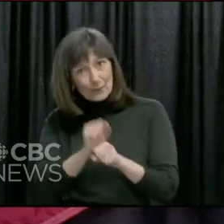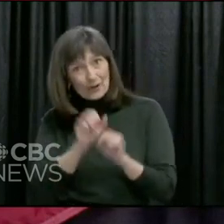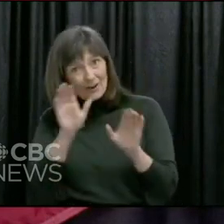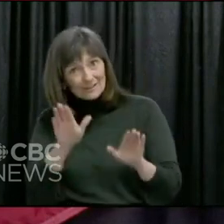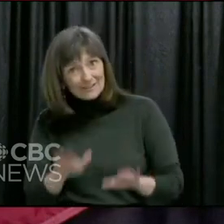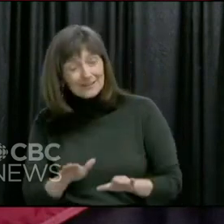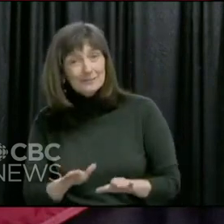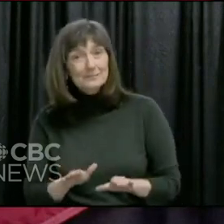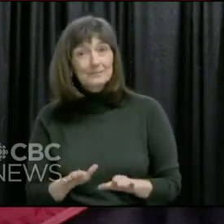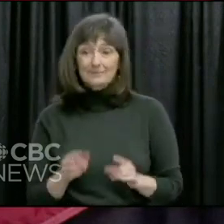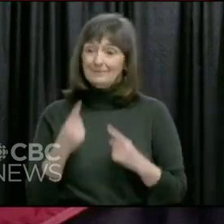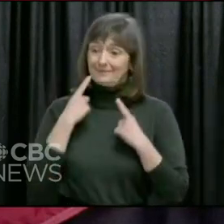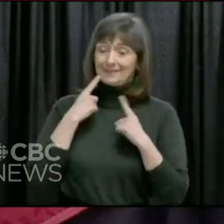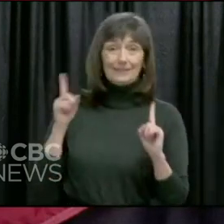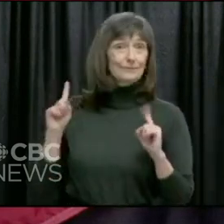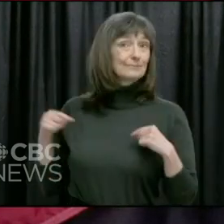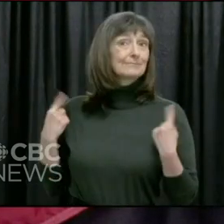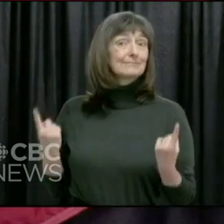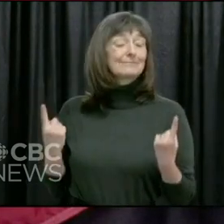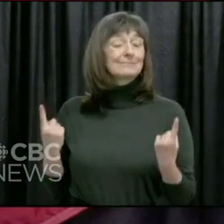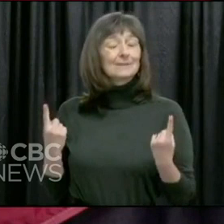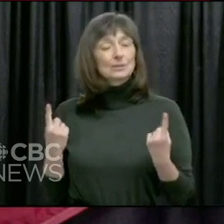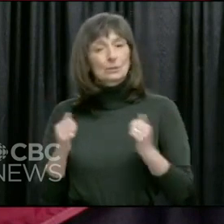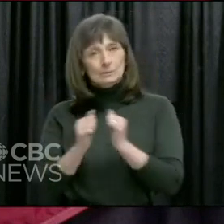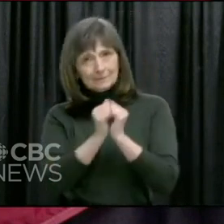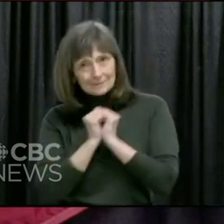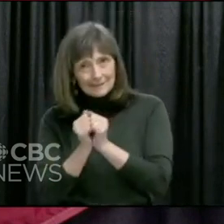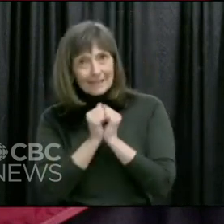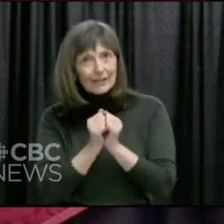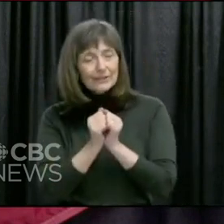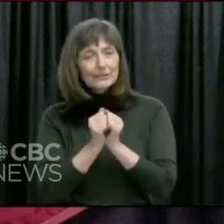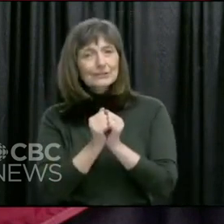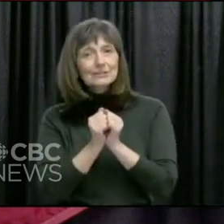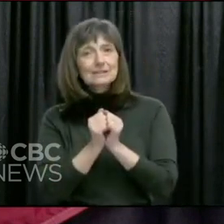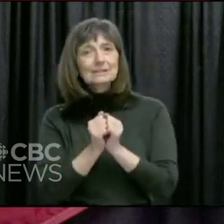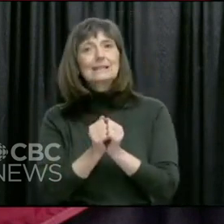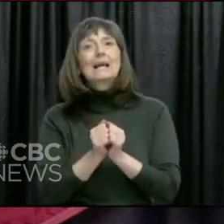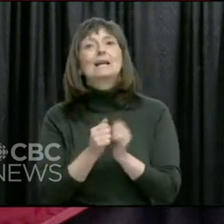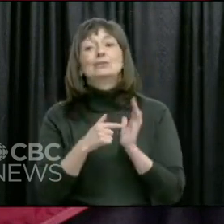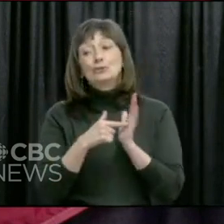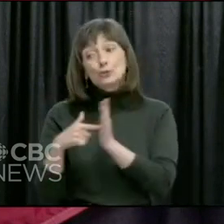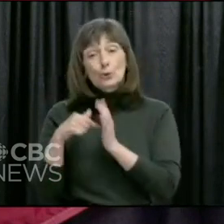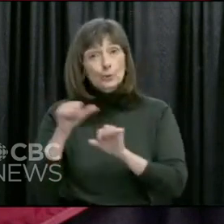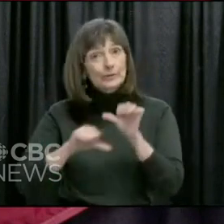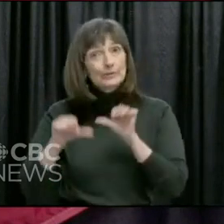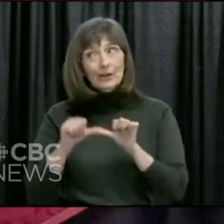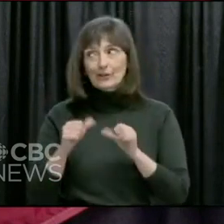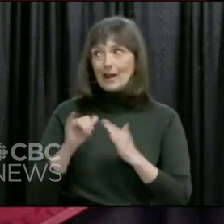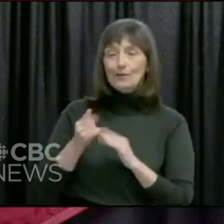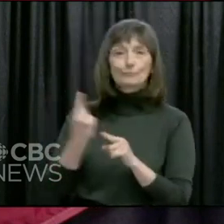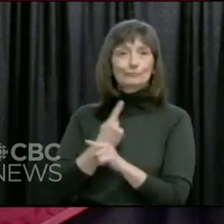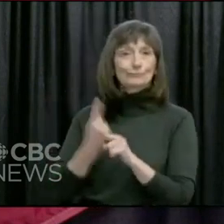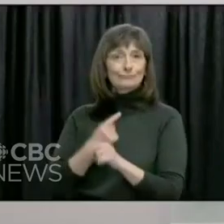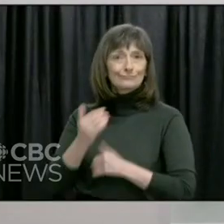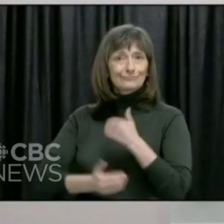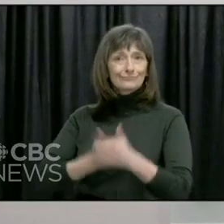is paying off. It is working. So let's all of us continue to lead by example. And for now, I will turn it